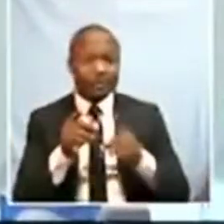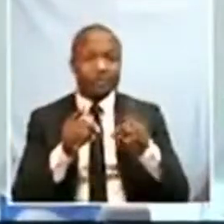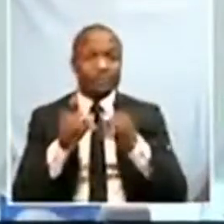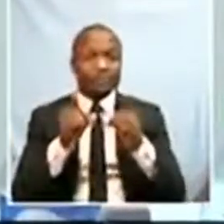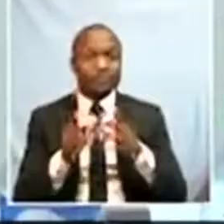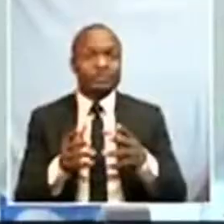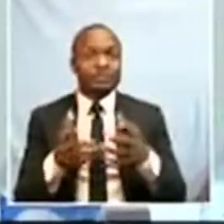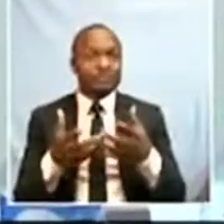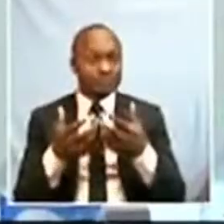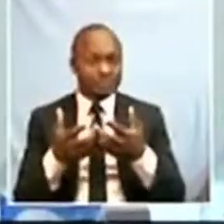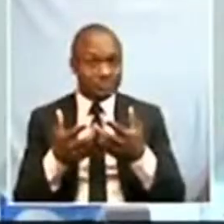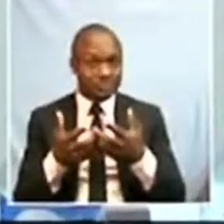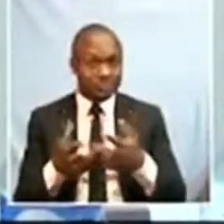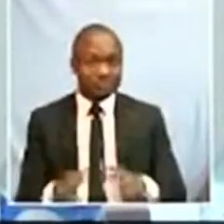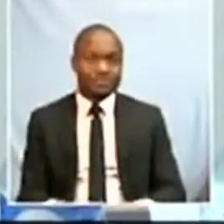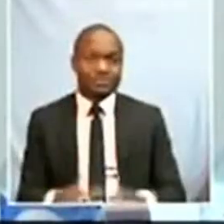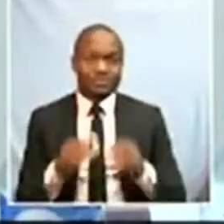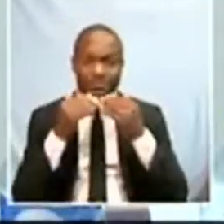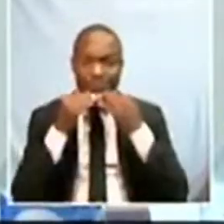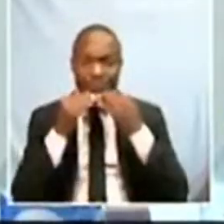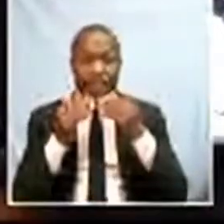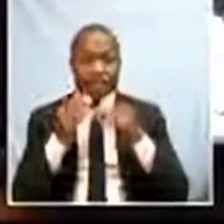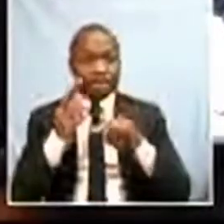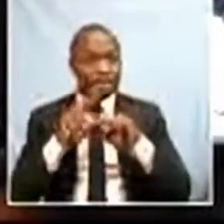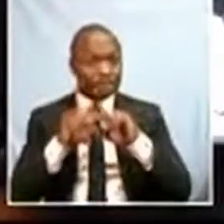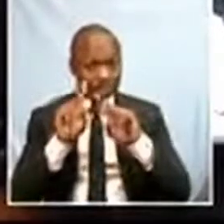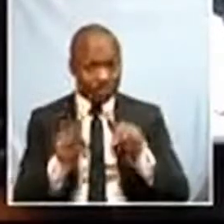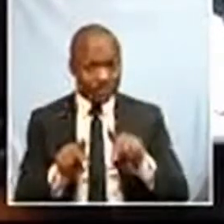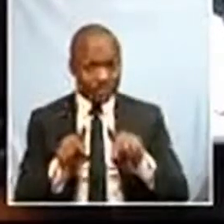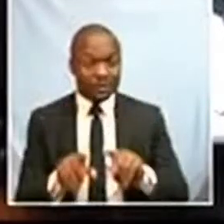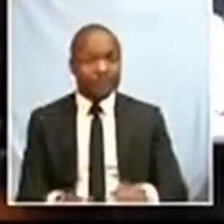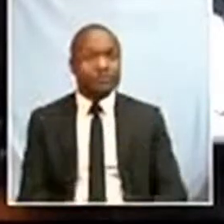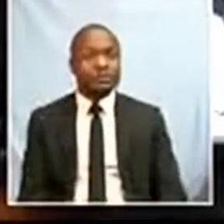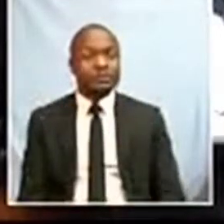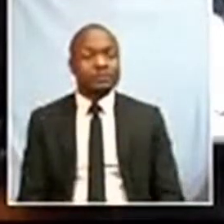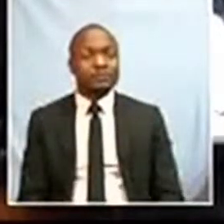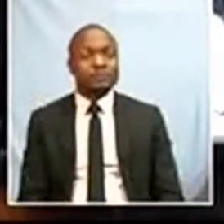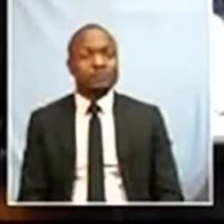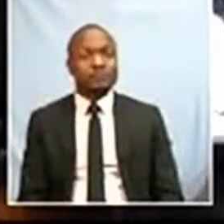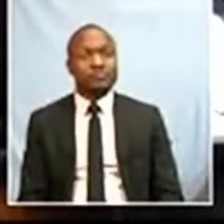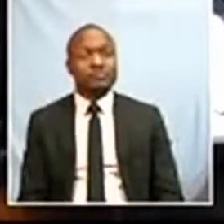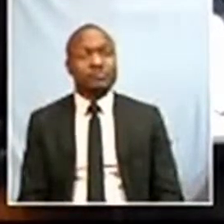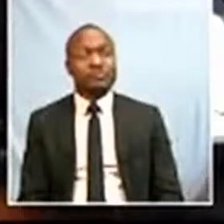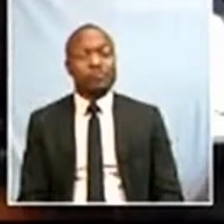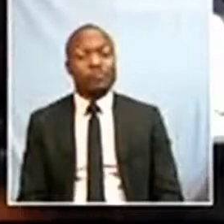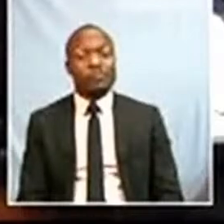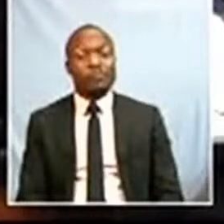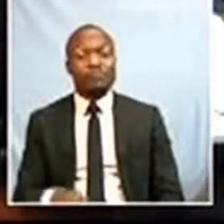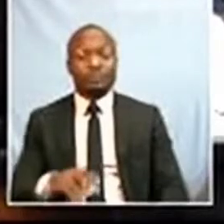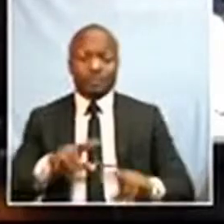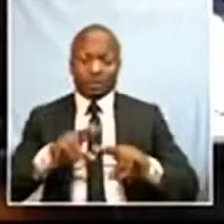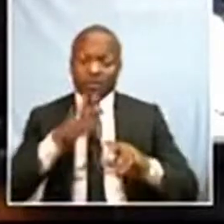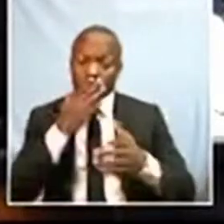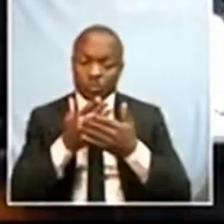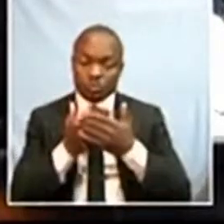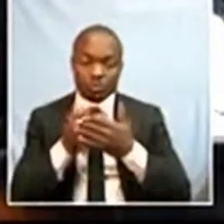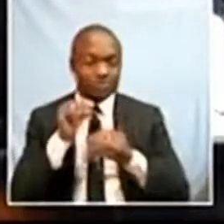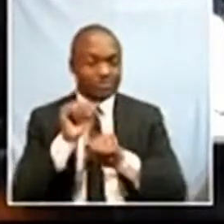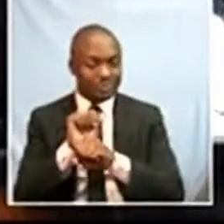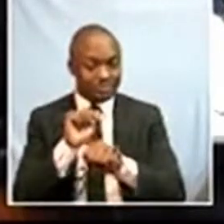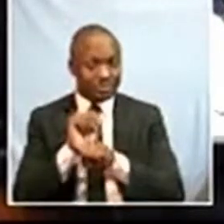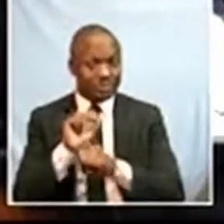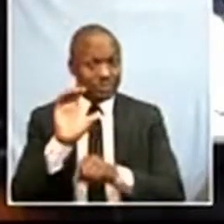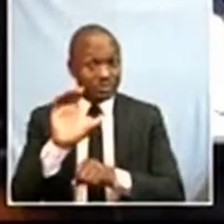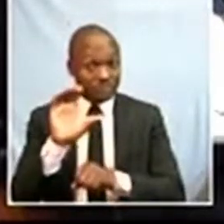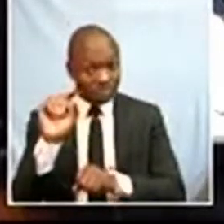Director. Thank you, Chair. So I think the due diligence the CS